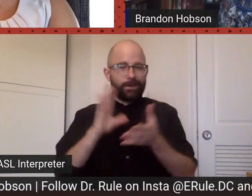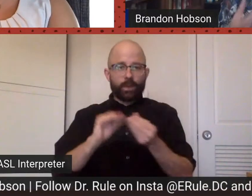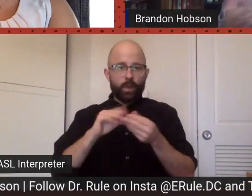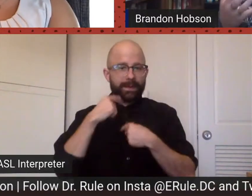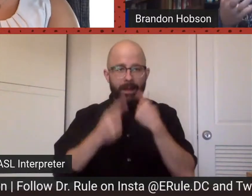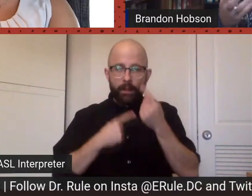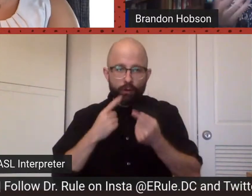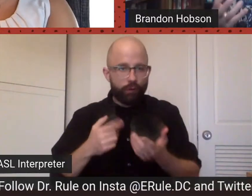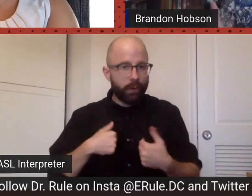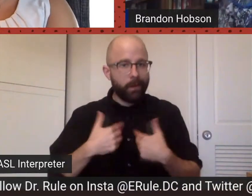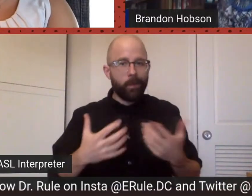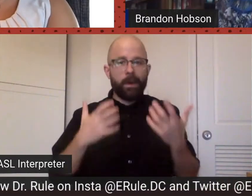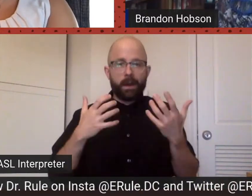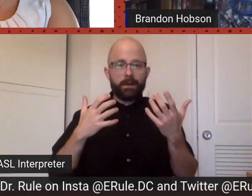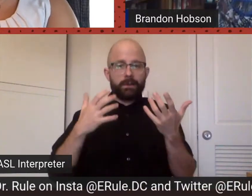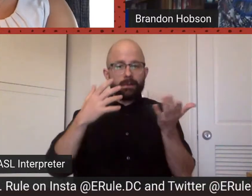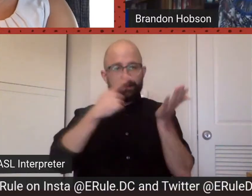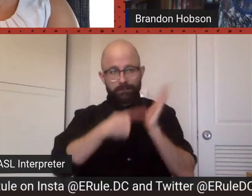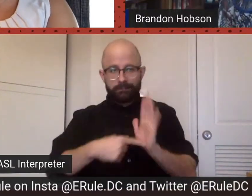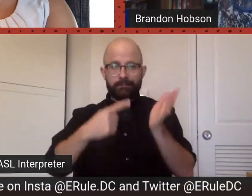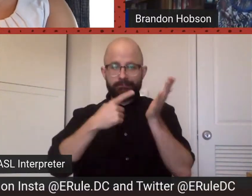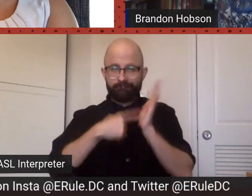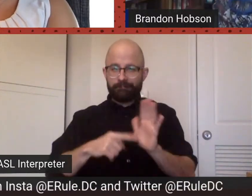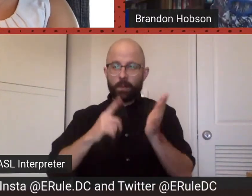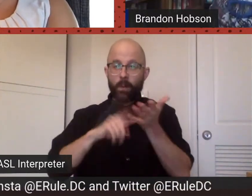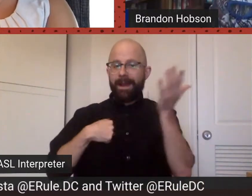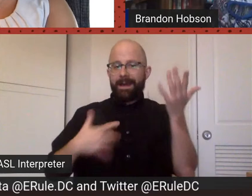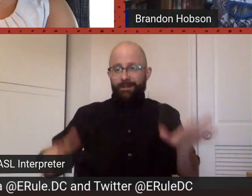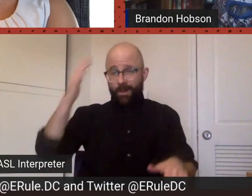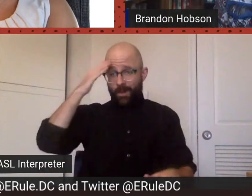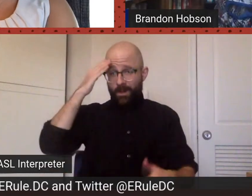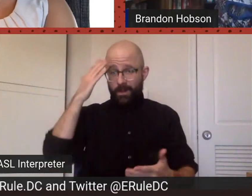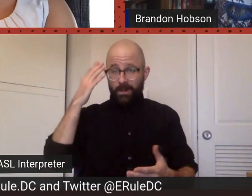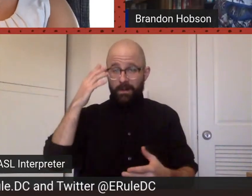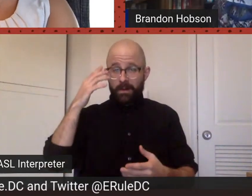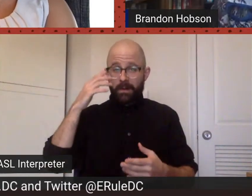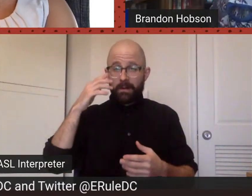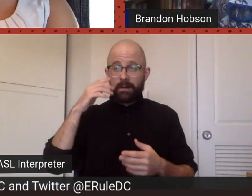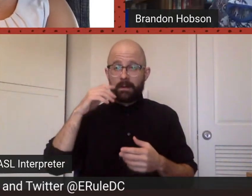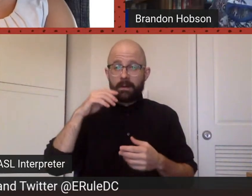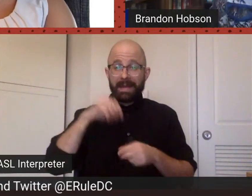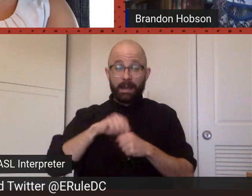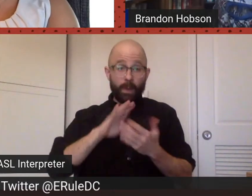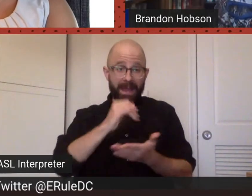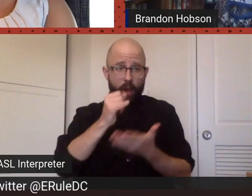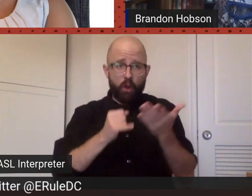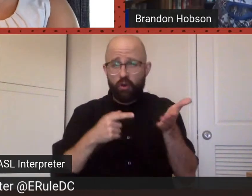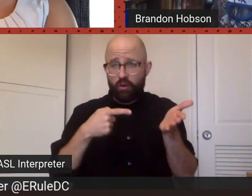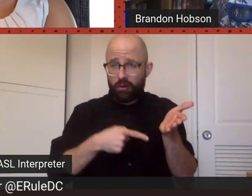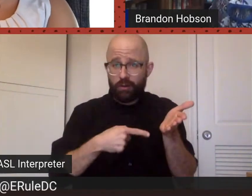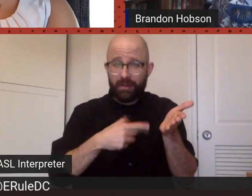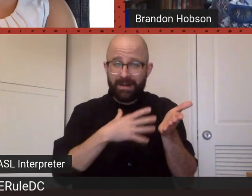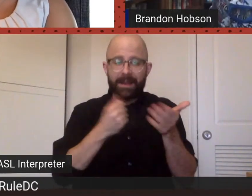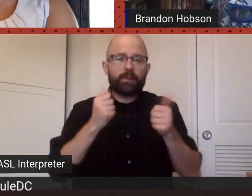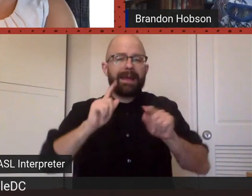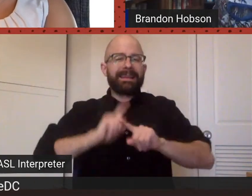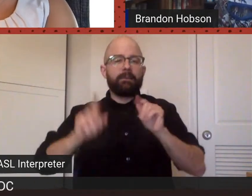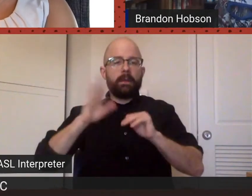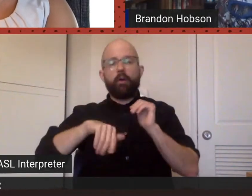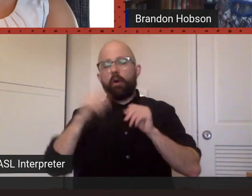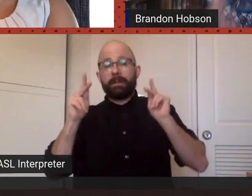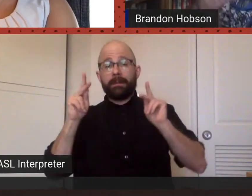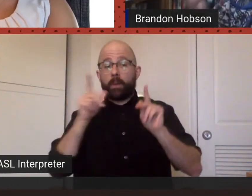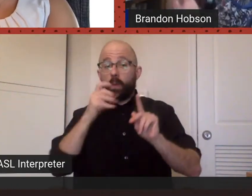just want to present, you know, what I know, that in an artful way, and try to do it differently than other people have done